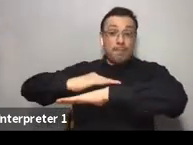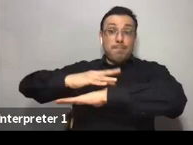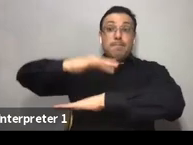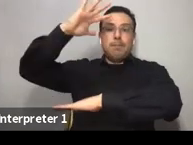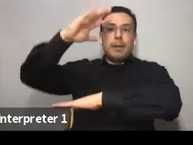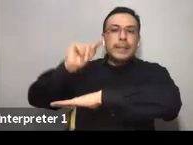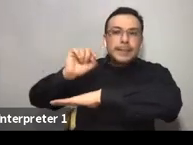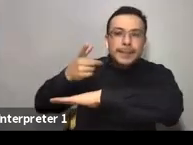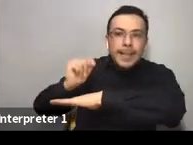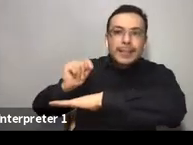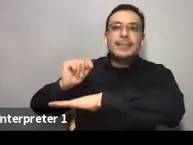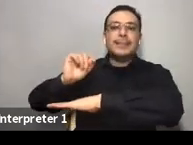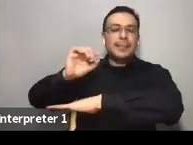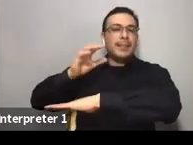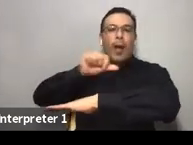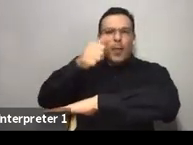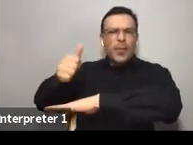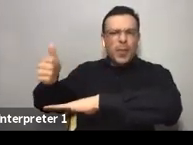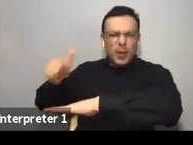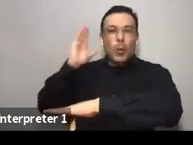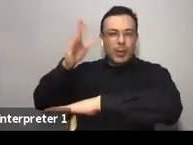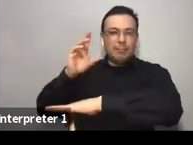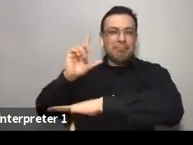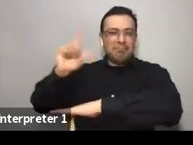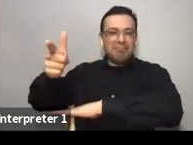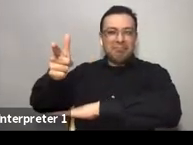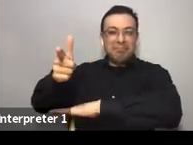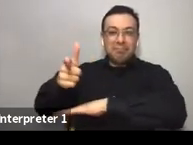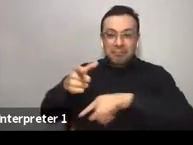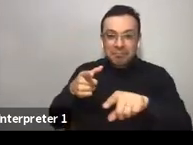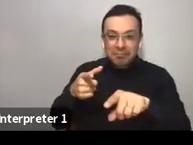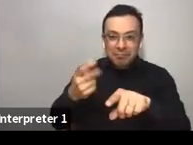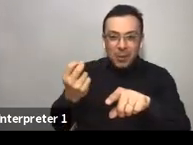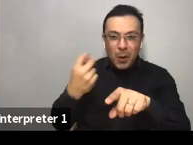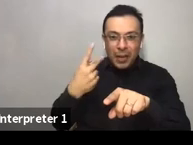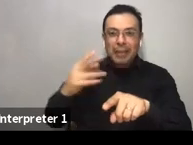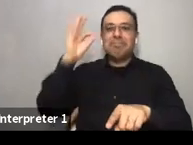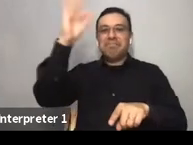Great, she says that's okay. Let me move the slides forward.